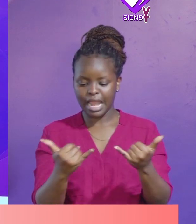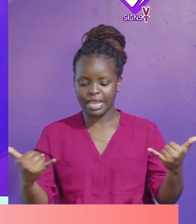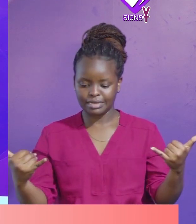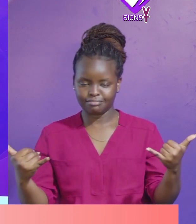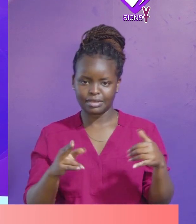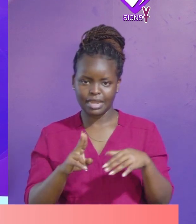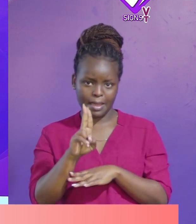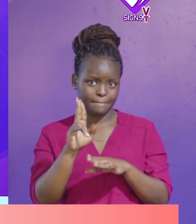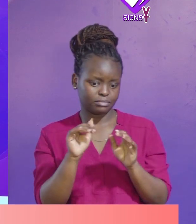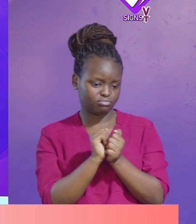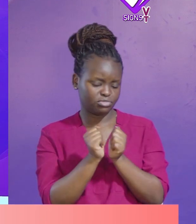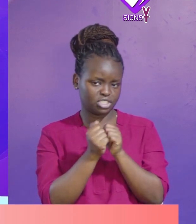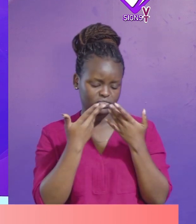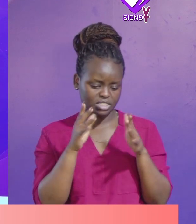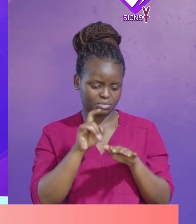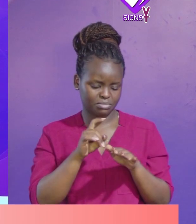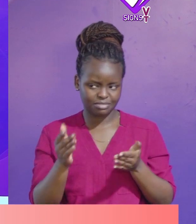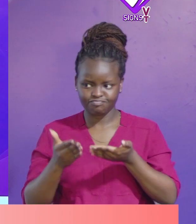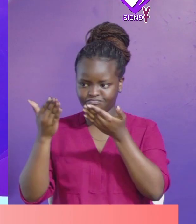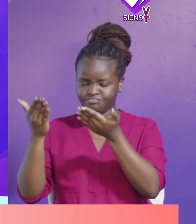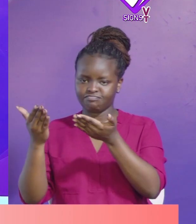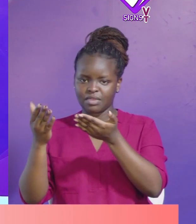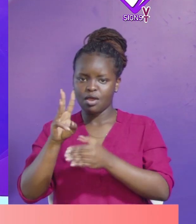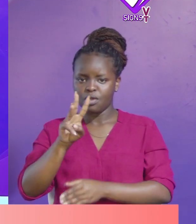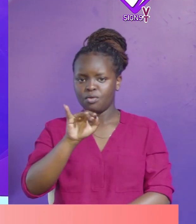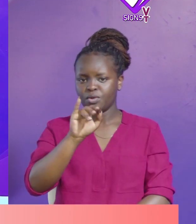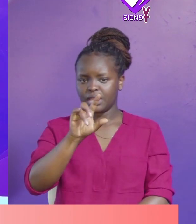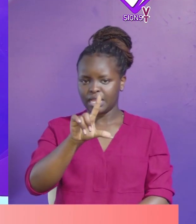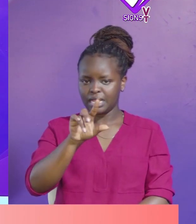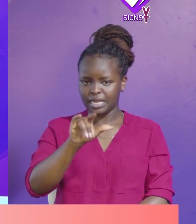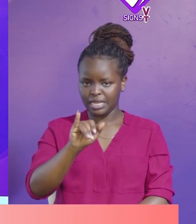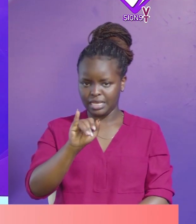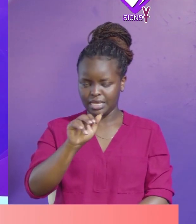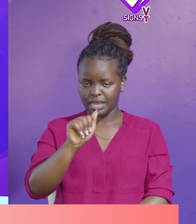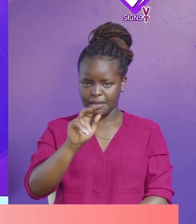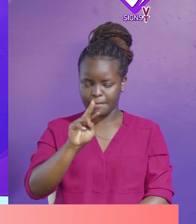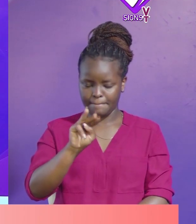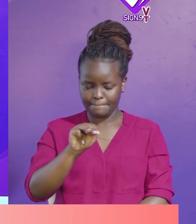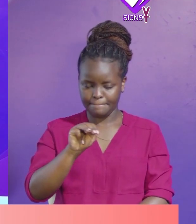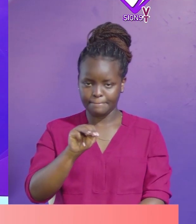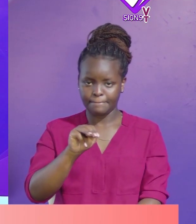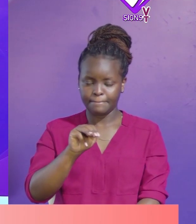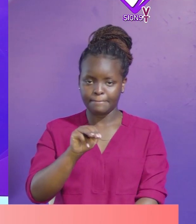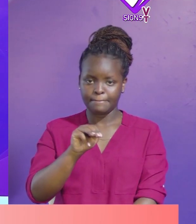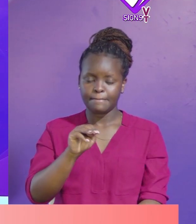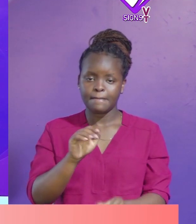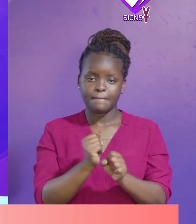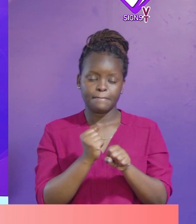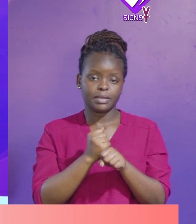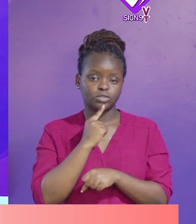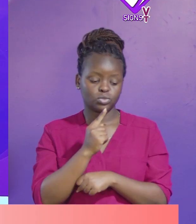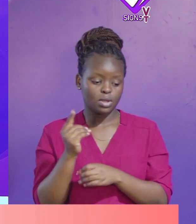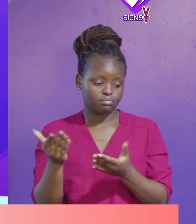to sacrifice William Estaveo to make sure that they bring in the second goalkeeper, that